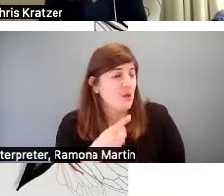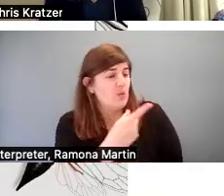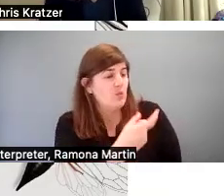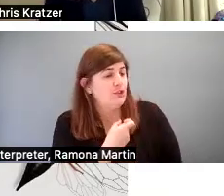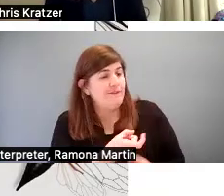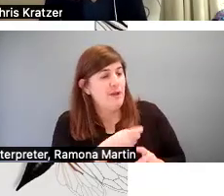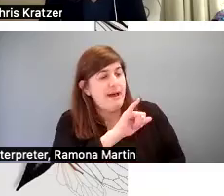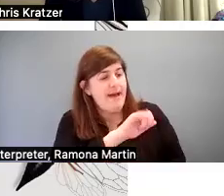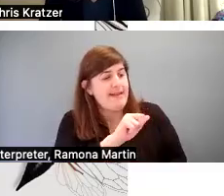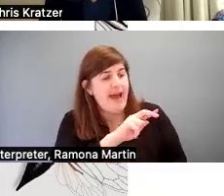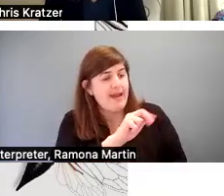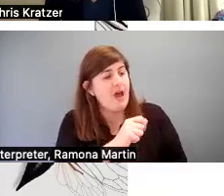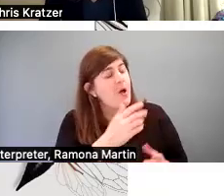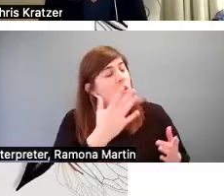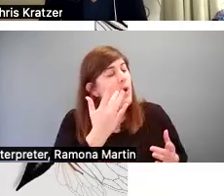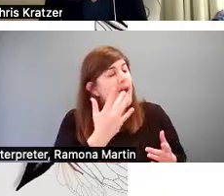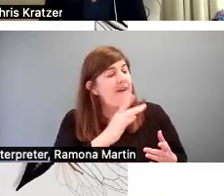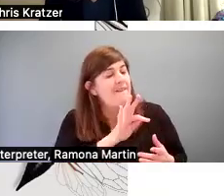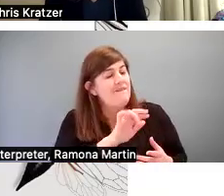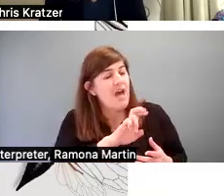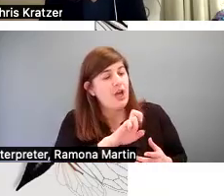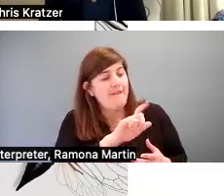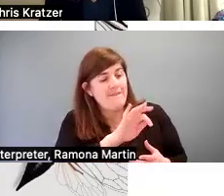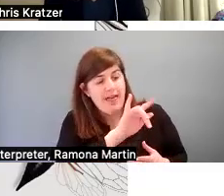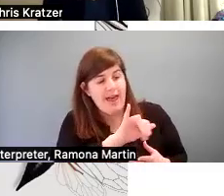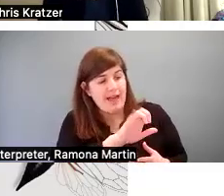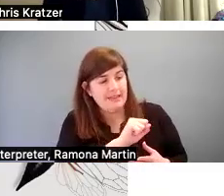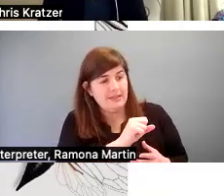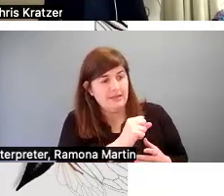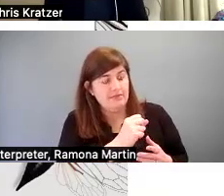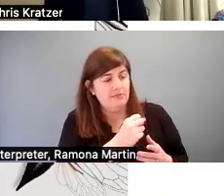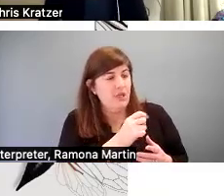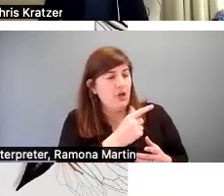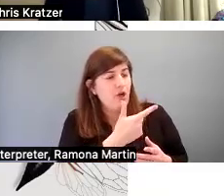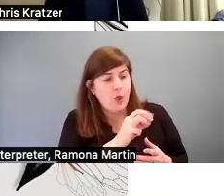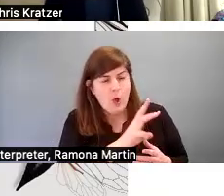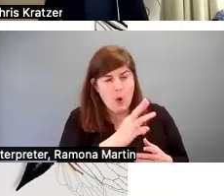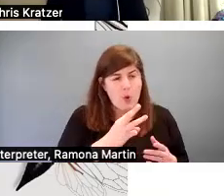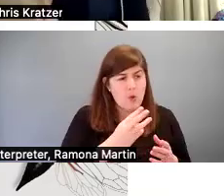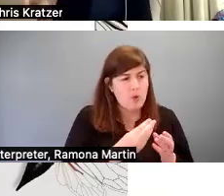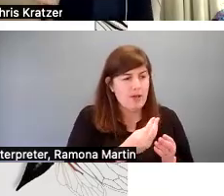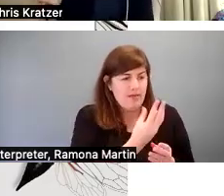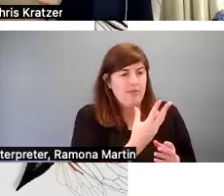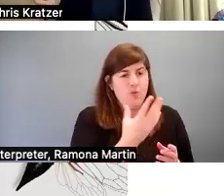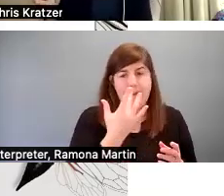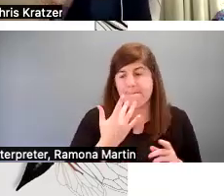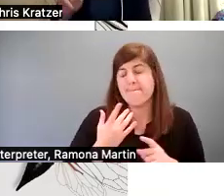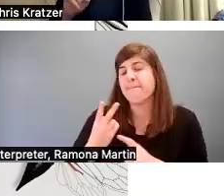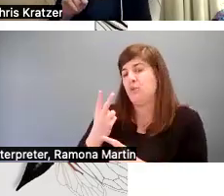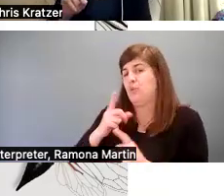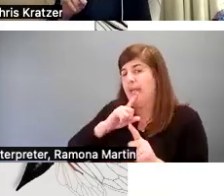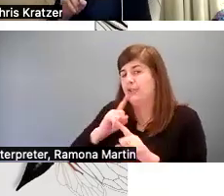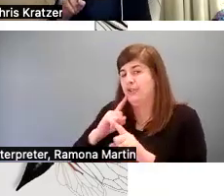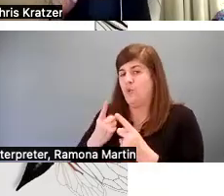from Ayana. Why do fireflies glow? Great question. Um, there's two different answers to this. One